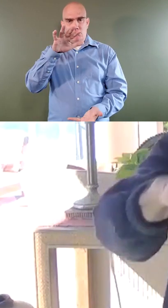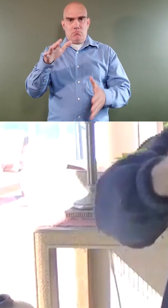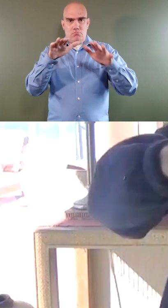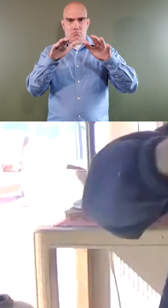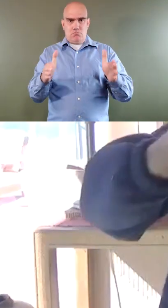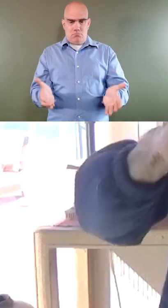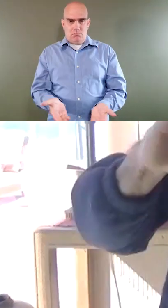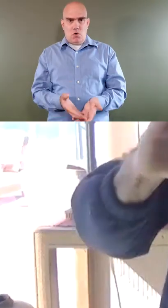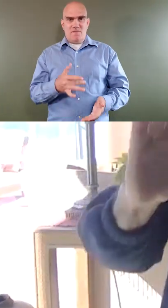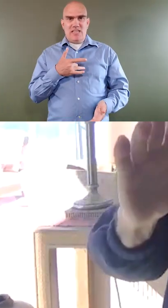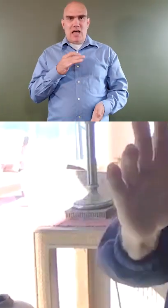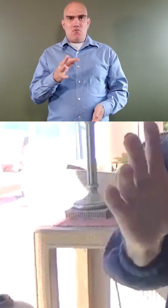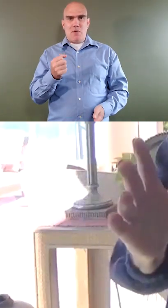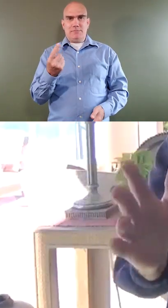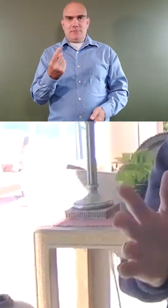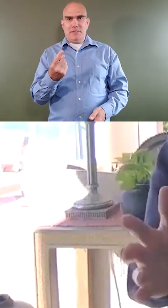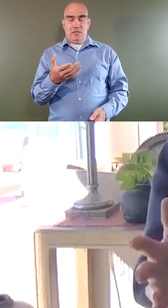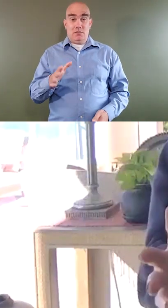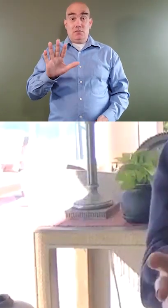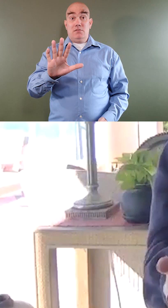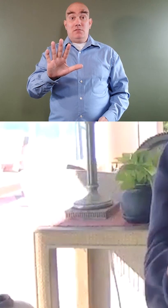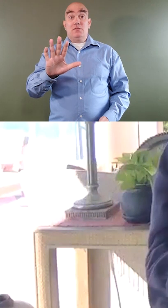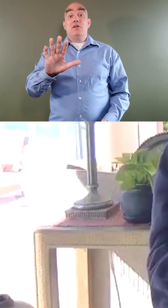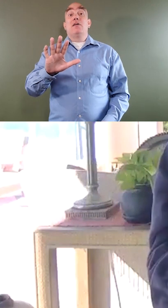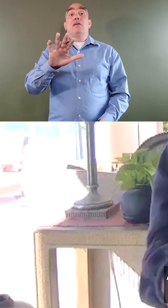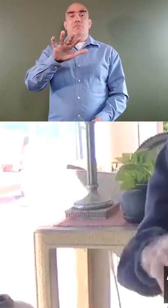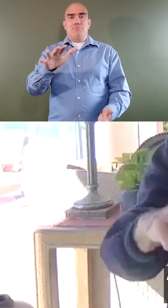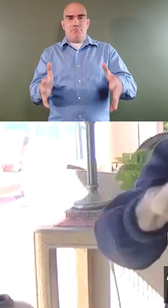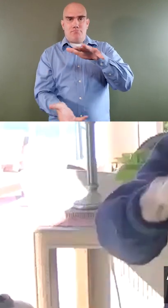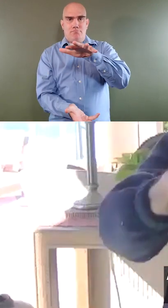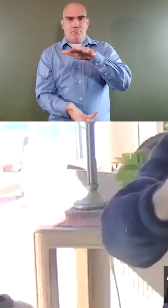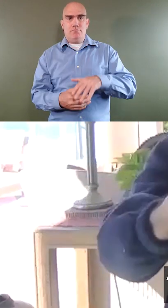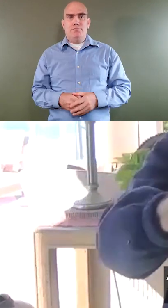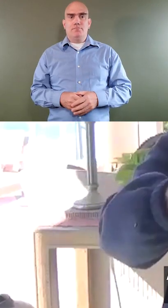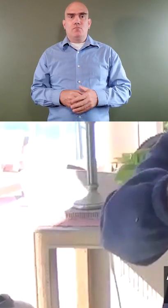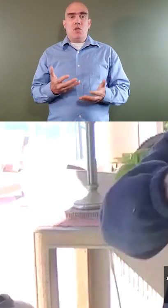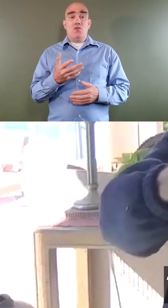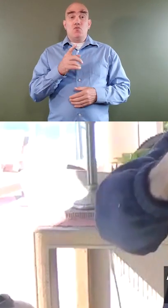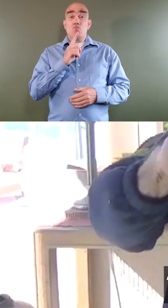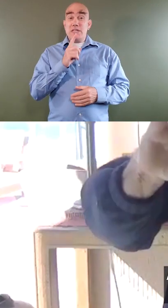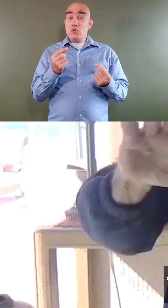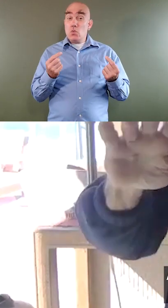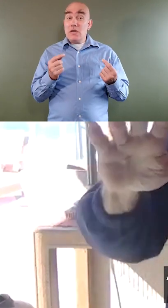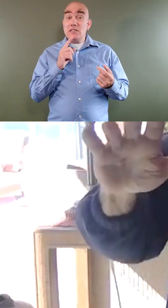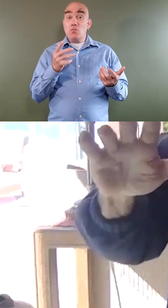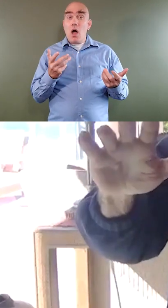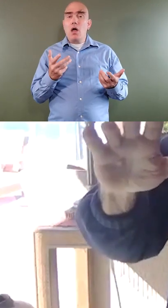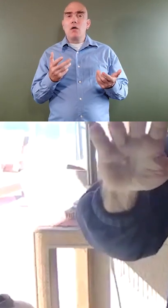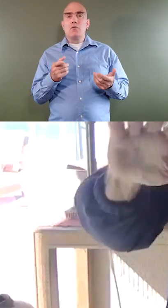So that's the feeling of grabbing something and turning it over. And what you're doing really is you're grabbing a